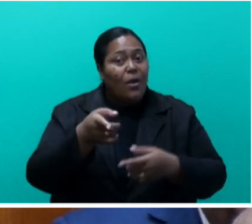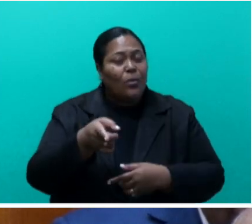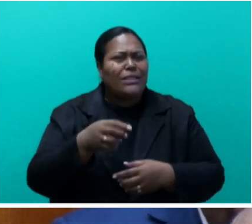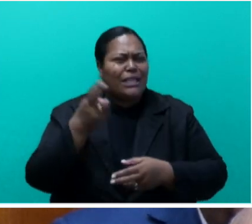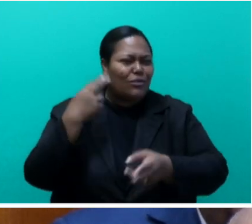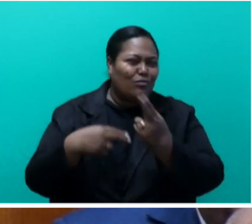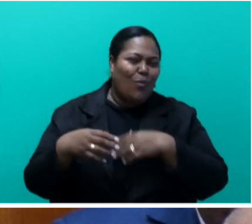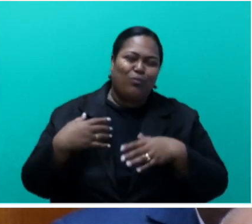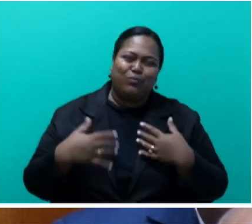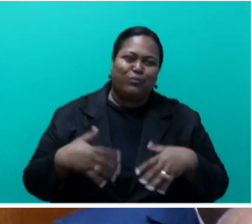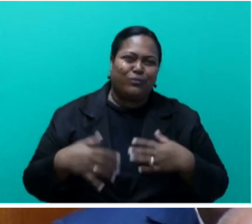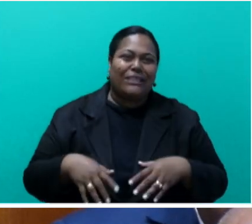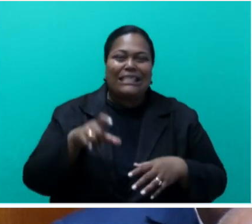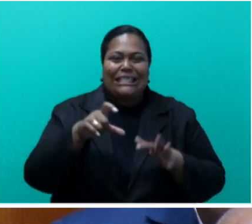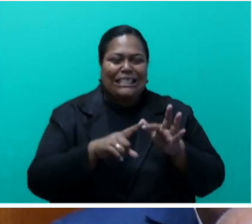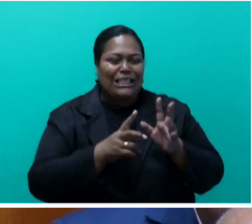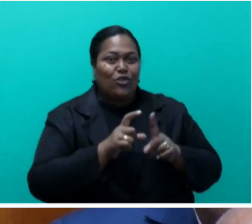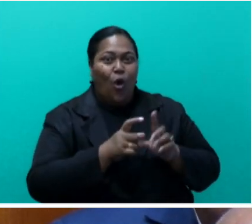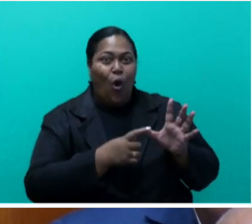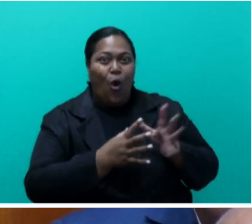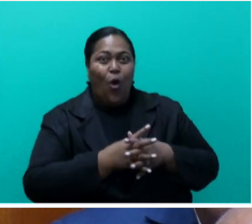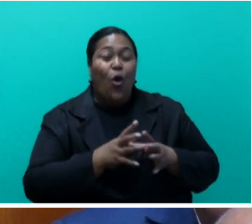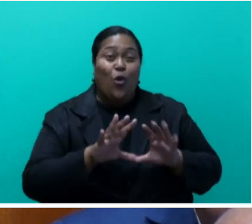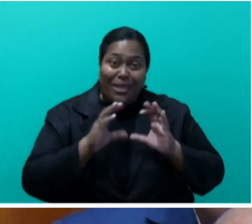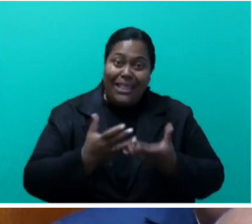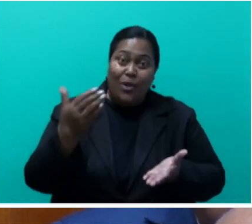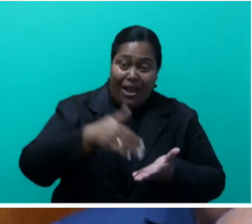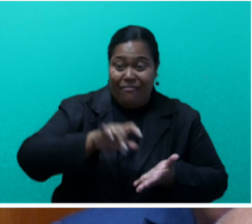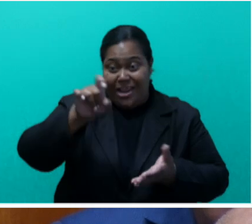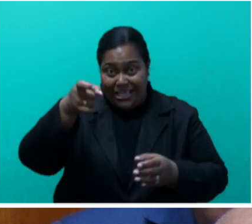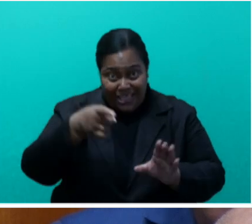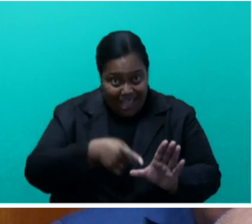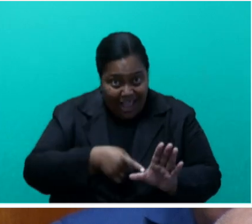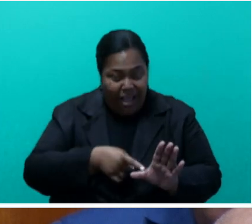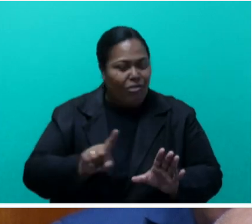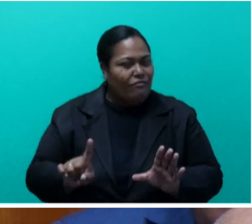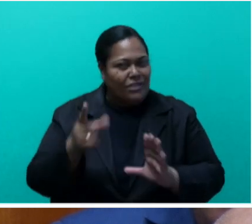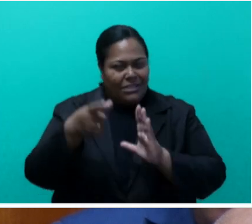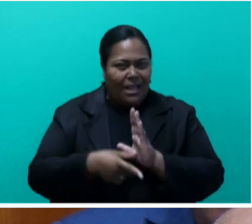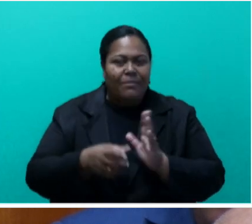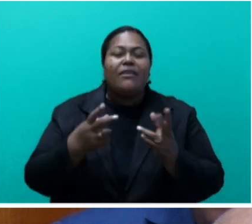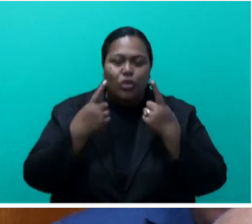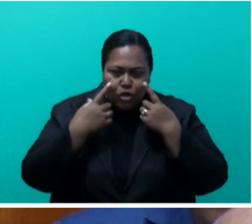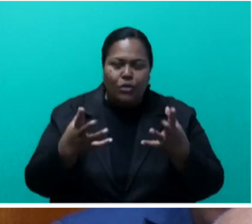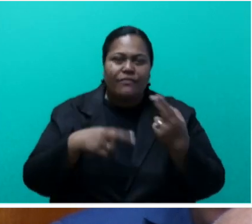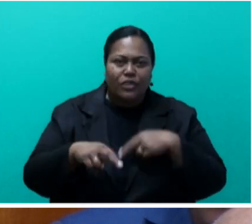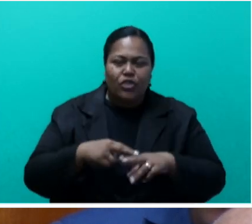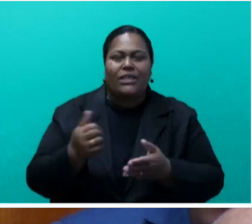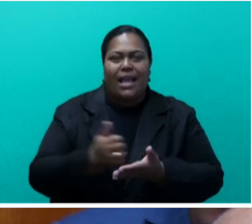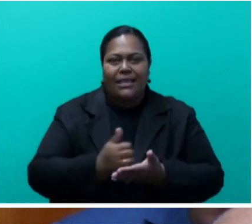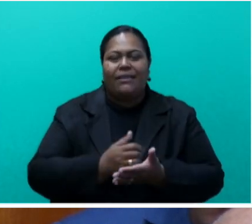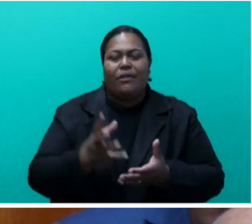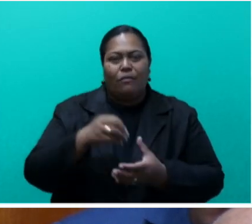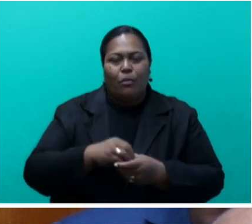of hosting the CEDAW committee next year here in Fiji shows Fiji's active involvement and continued